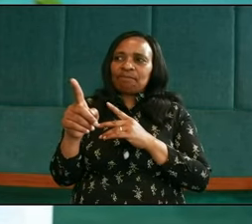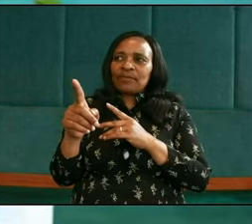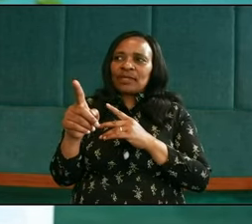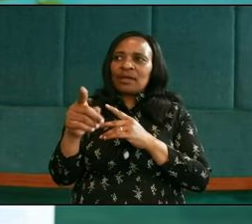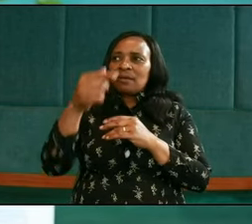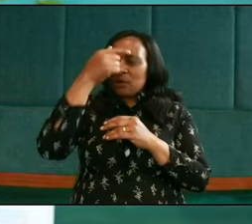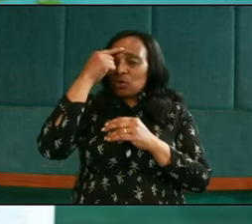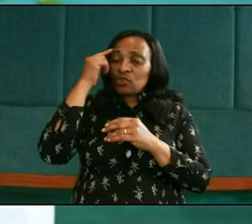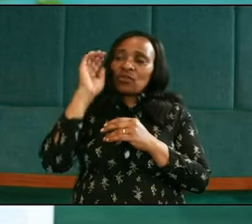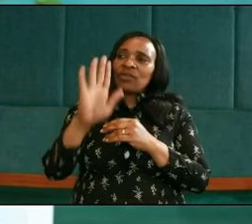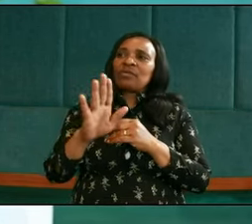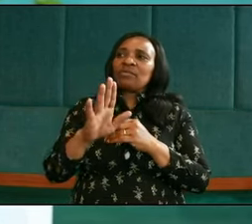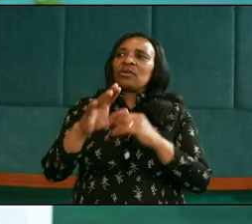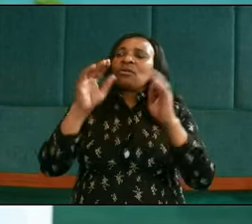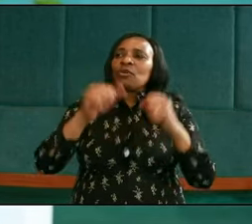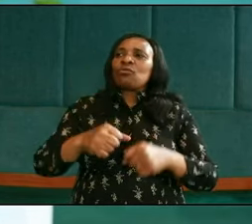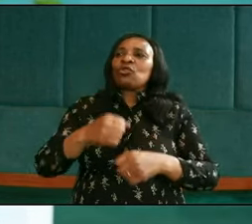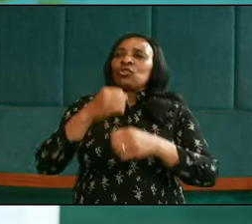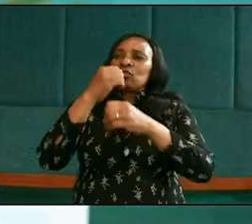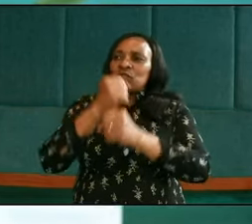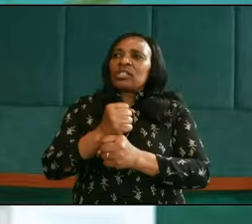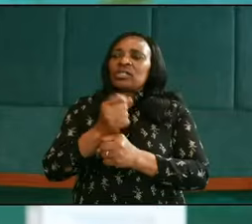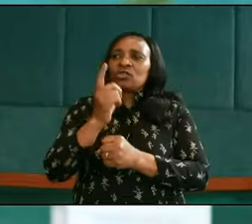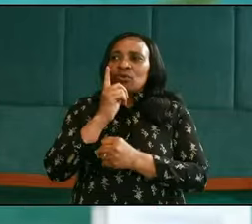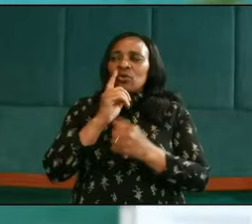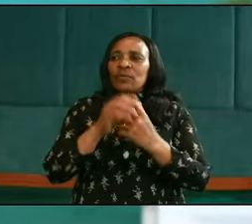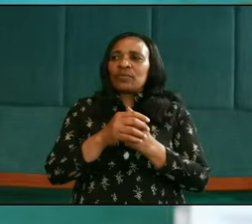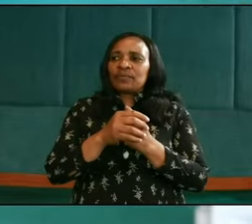Because of him, we can trust tomorrow.